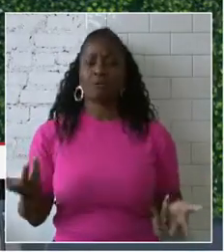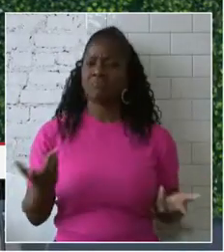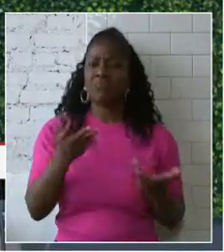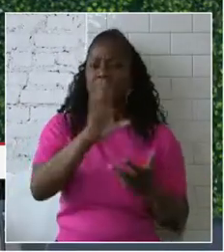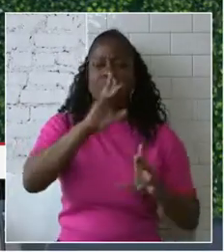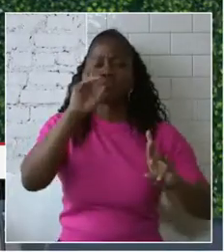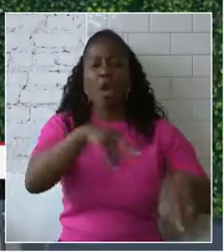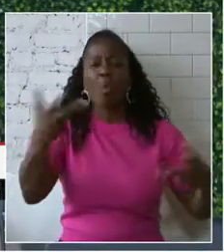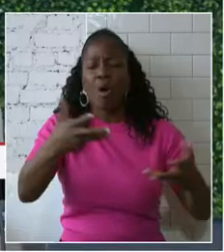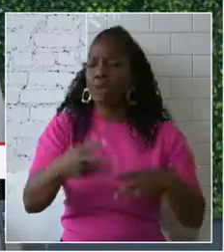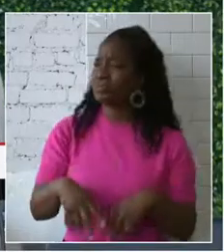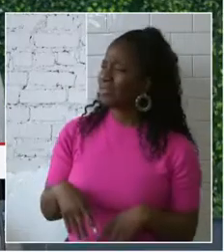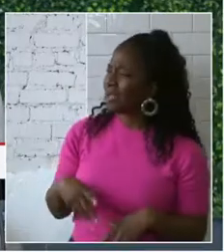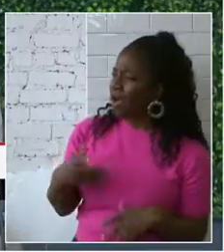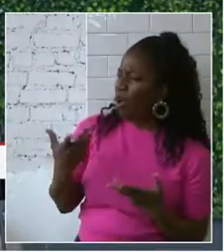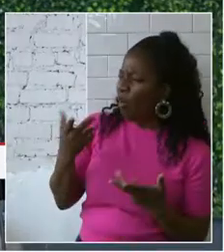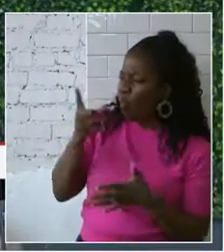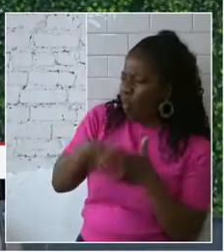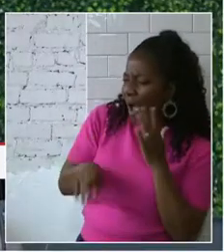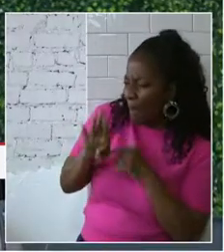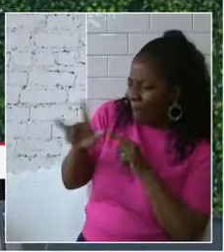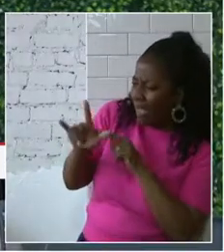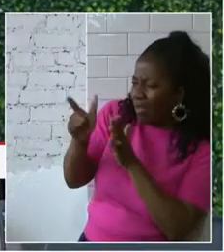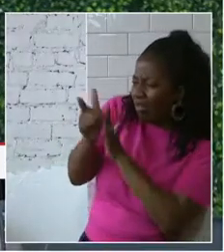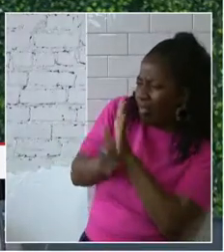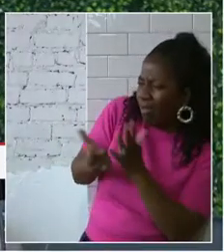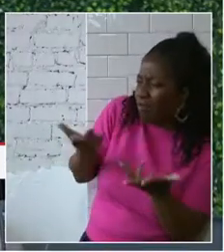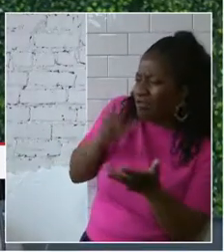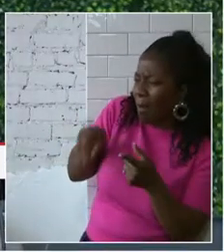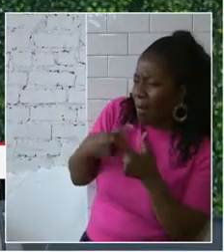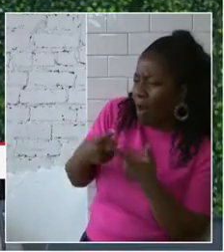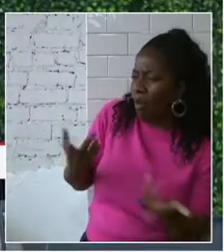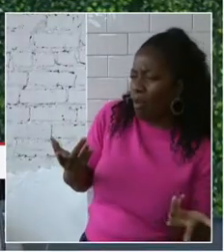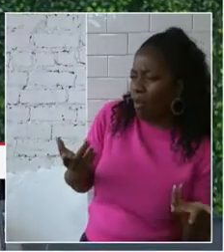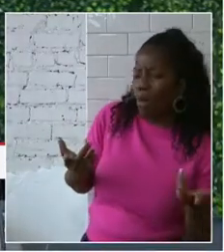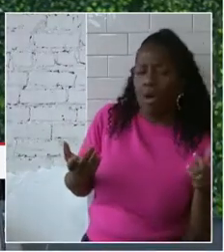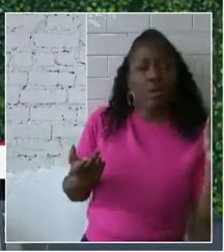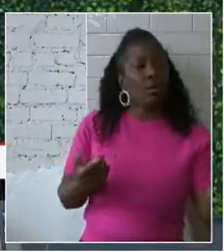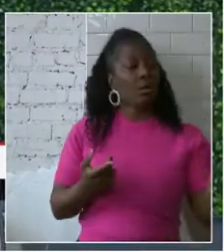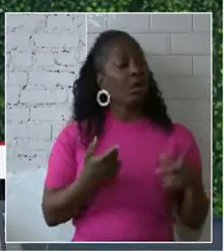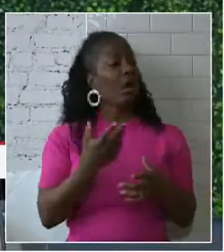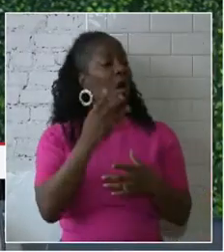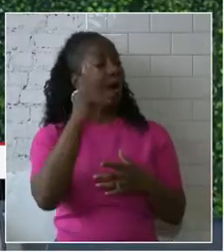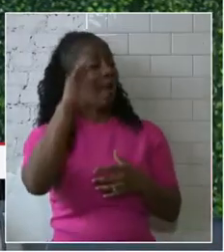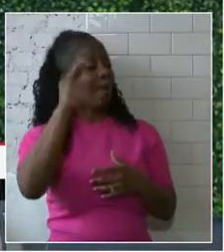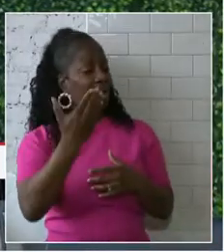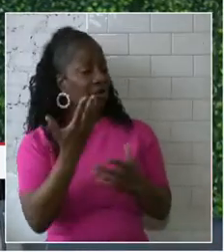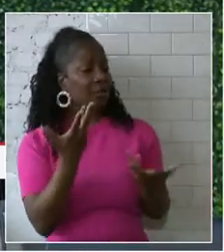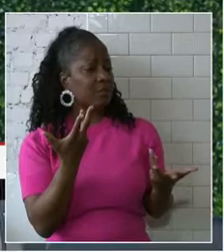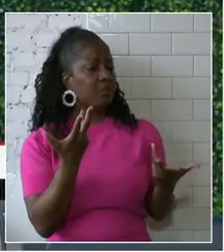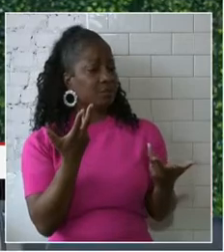What bill are you referring to? Well, apparently it involves a